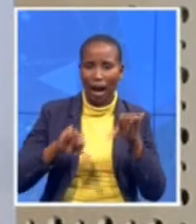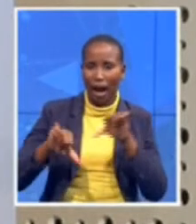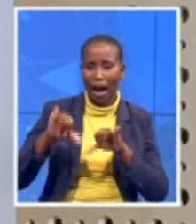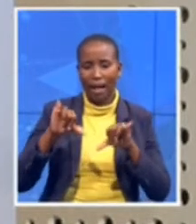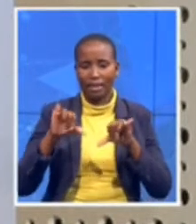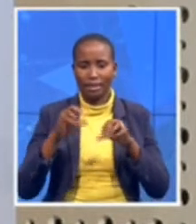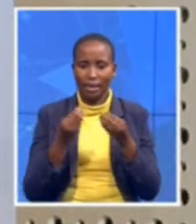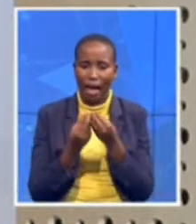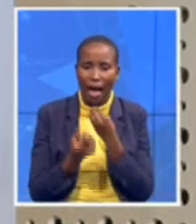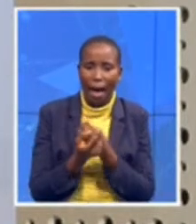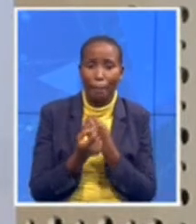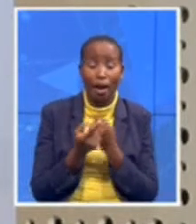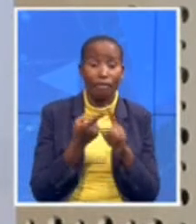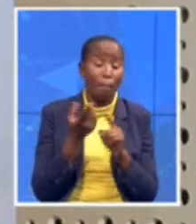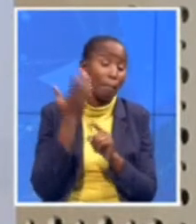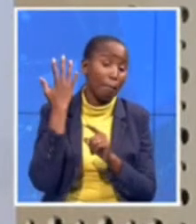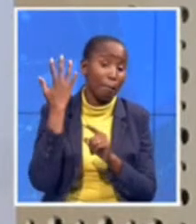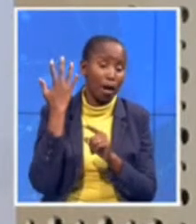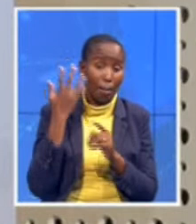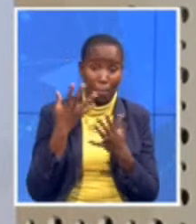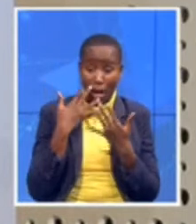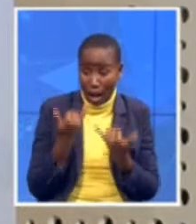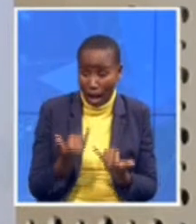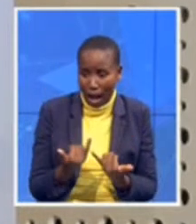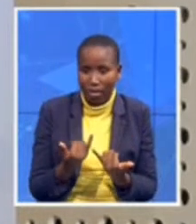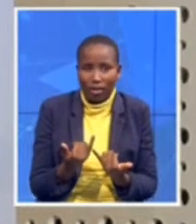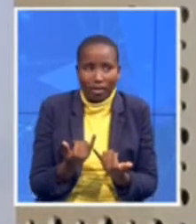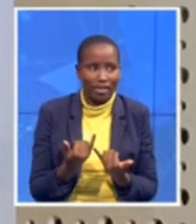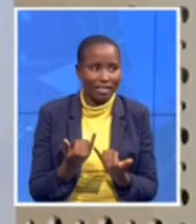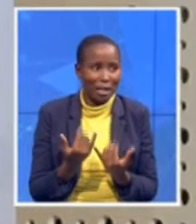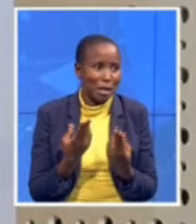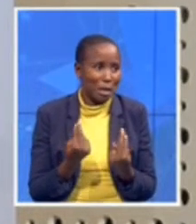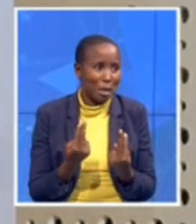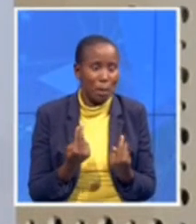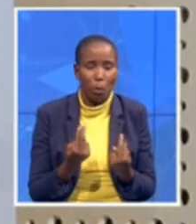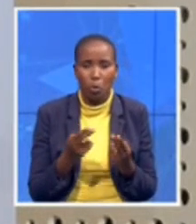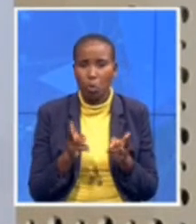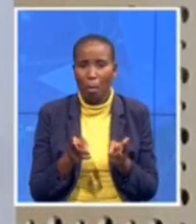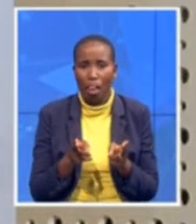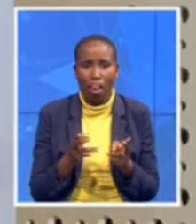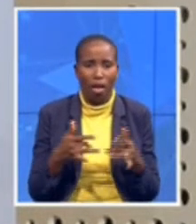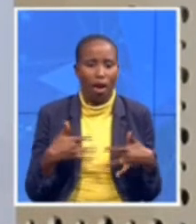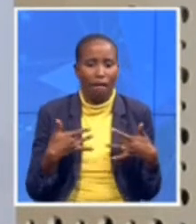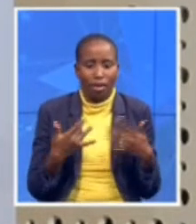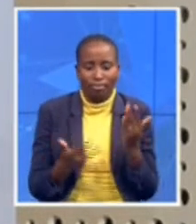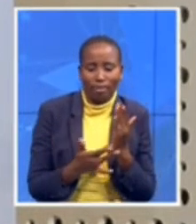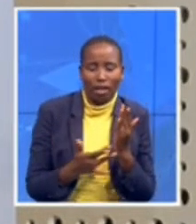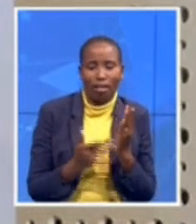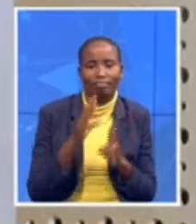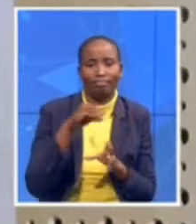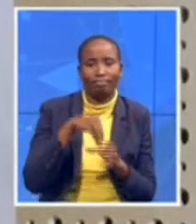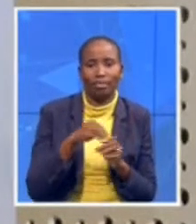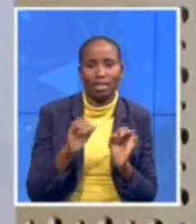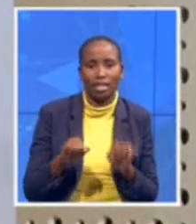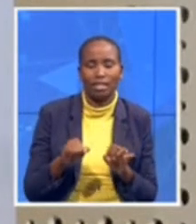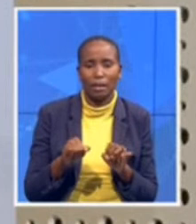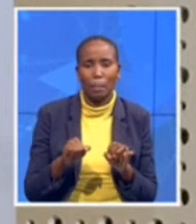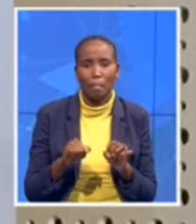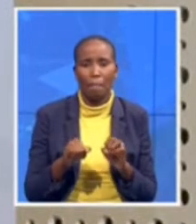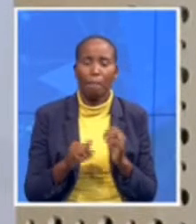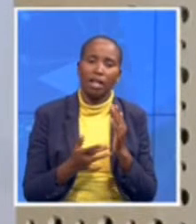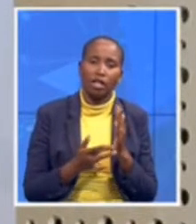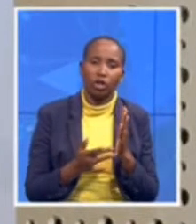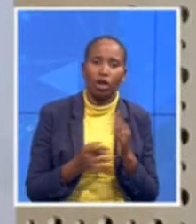norm. The penetration of new technologies and the reliance of digital platforms in South Africa